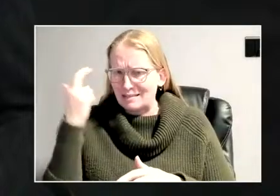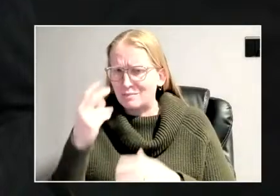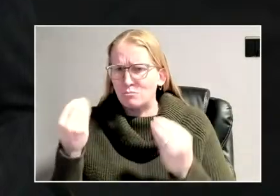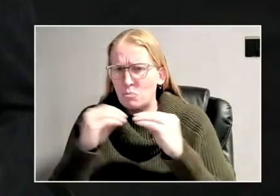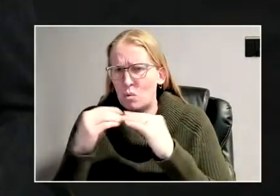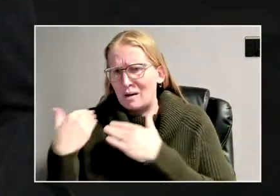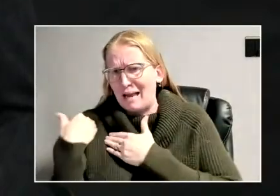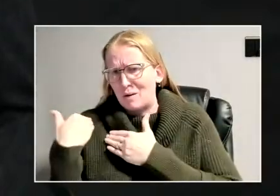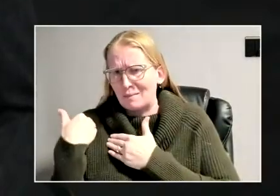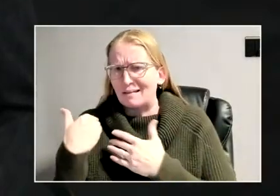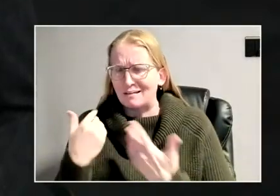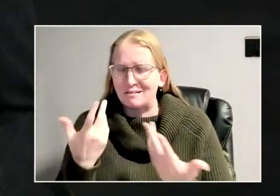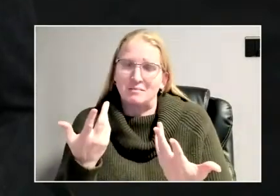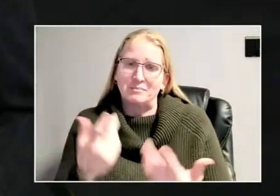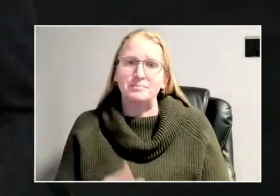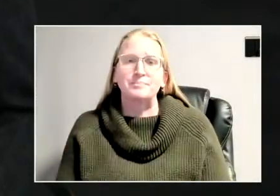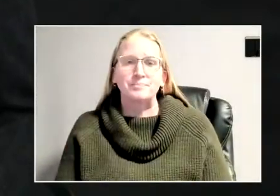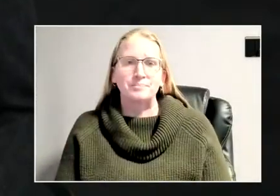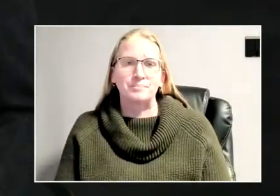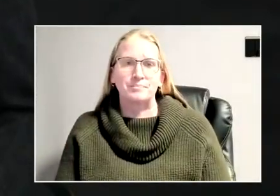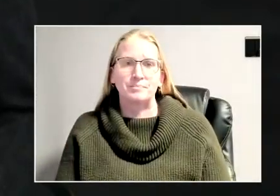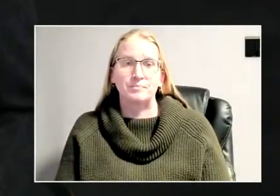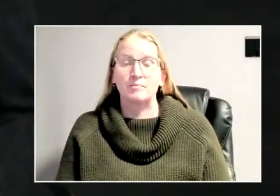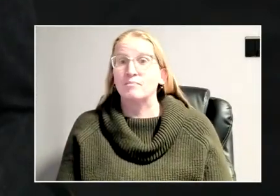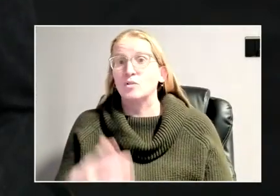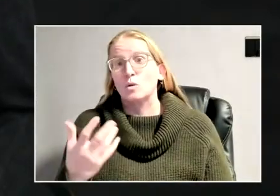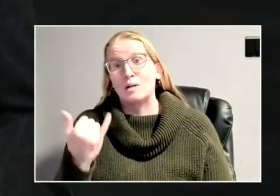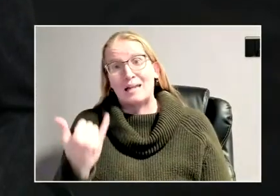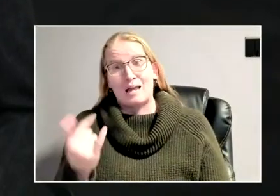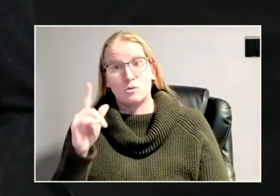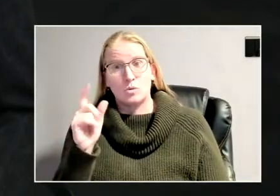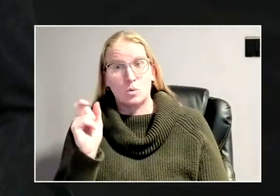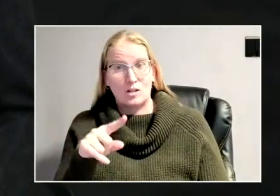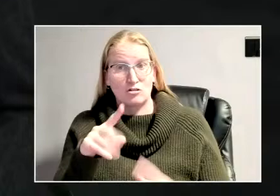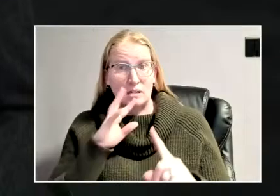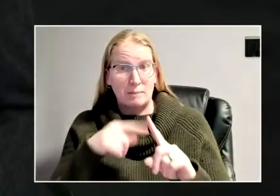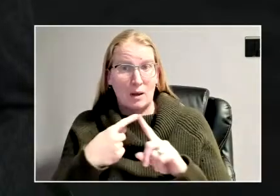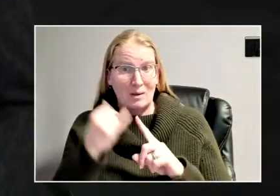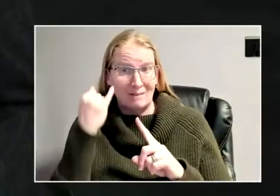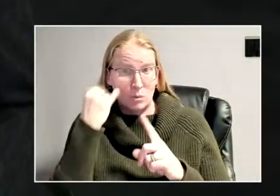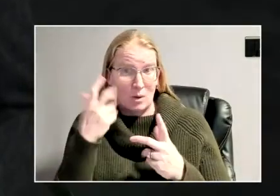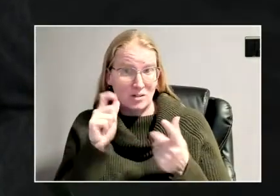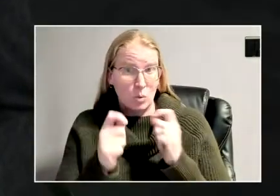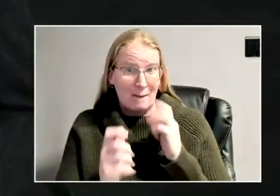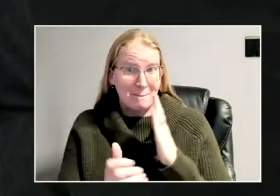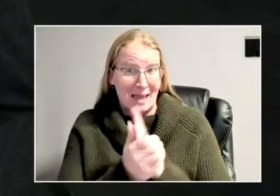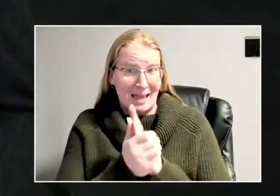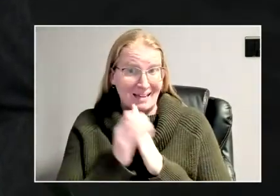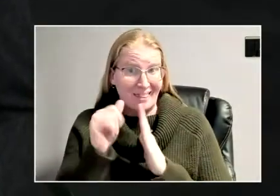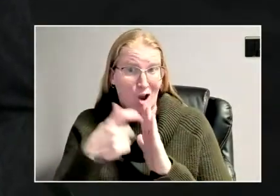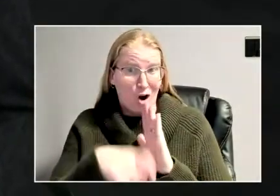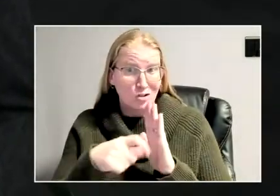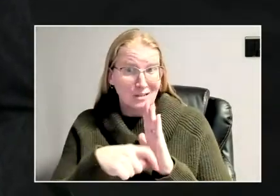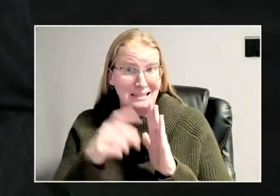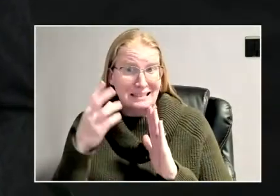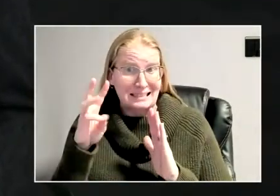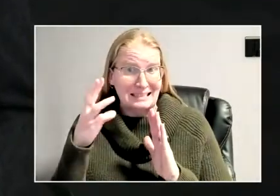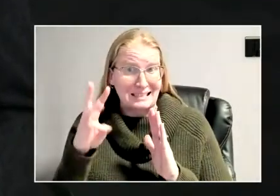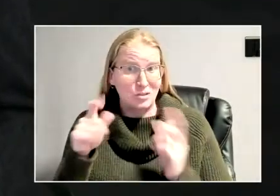community question is whether to amend article 16 to